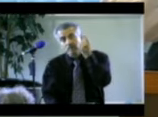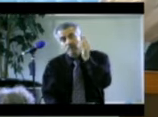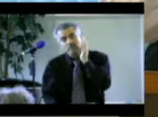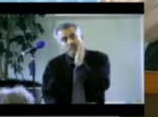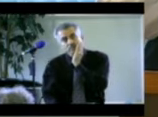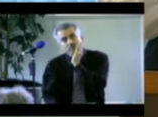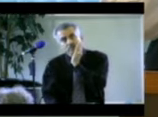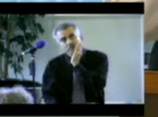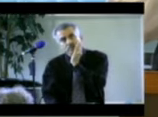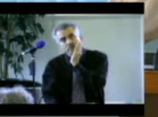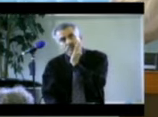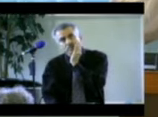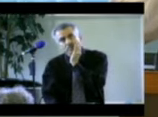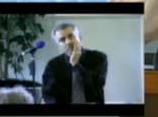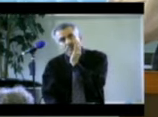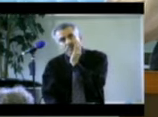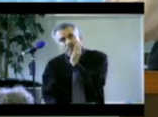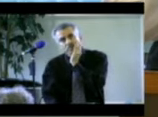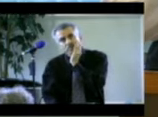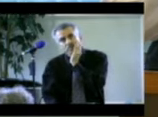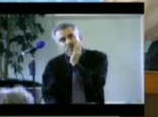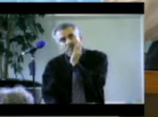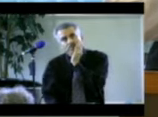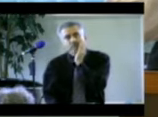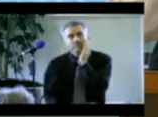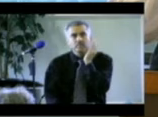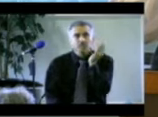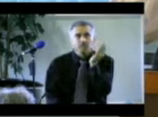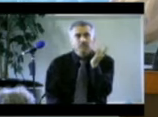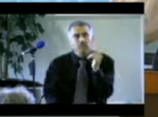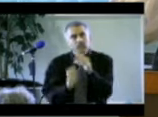understanding. I offer thanks and